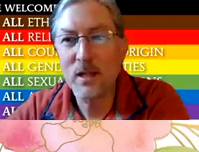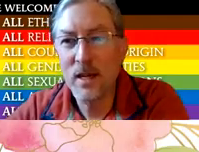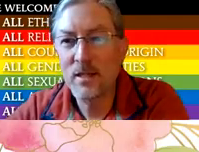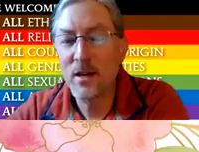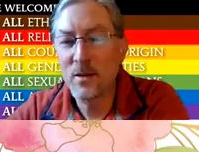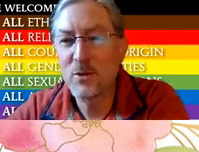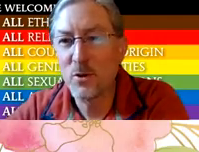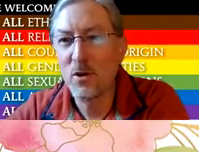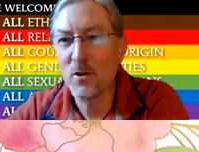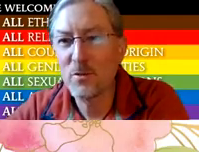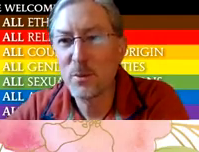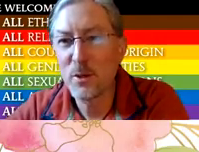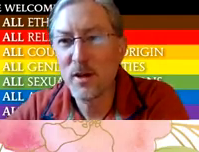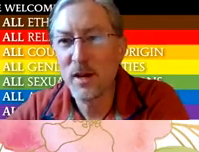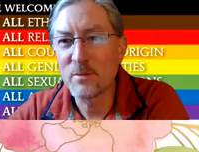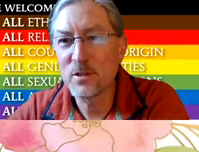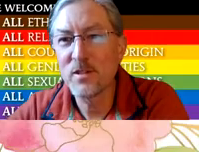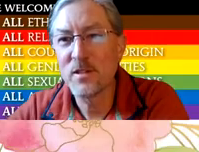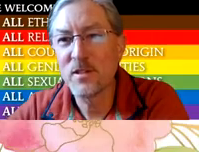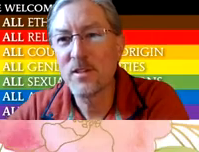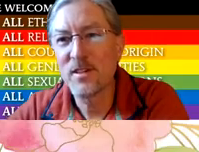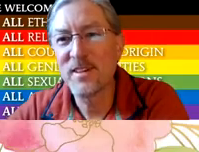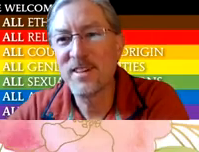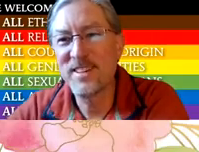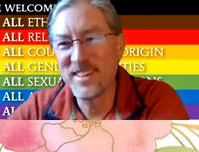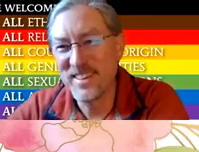This is why Len comes through all of the programs.